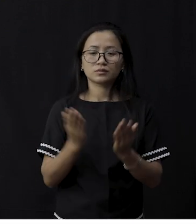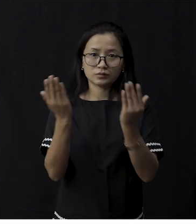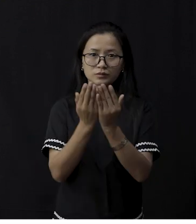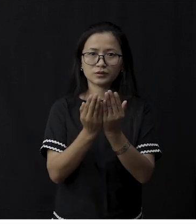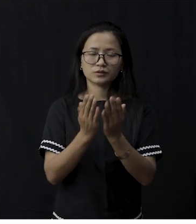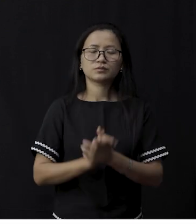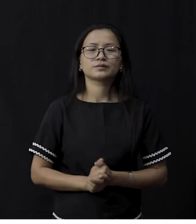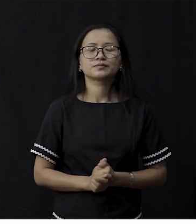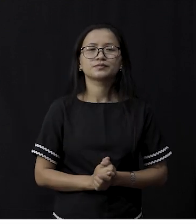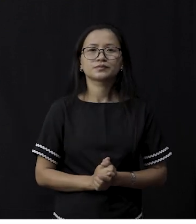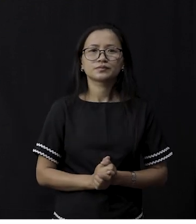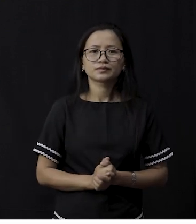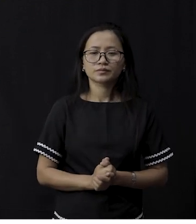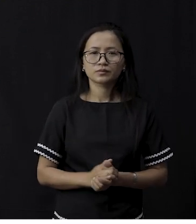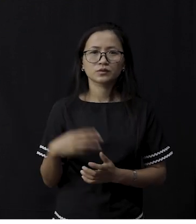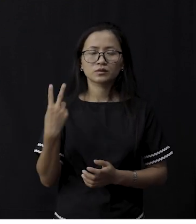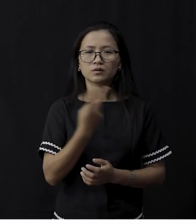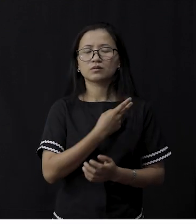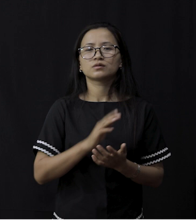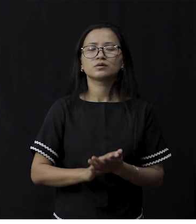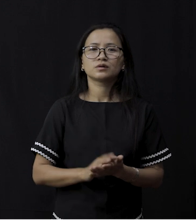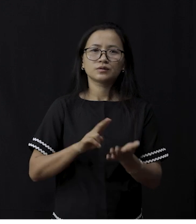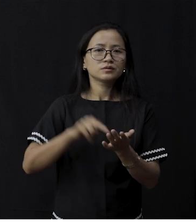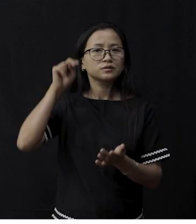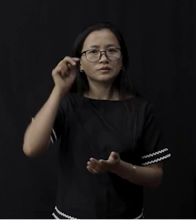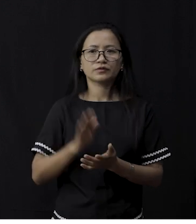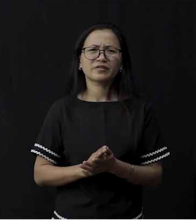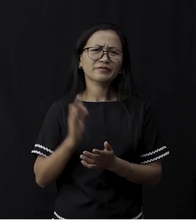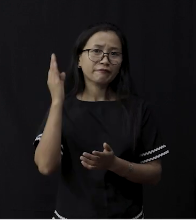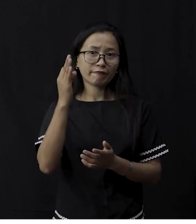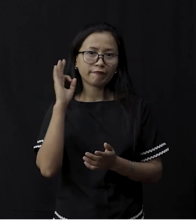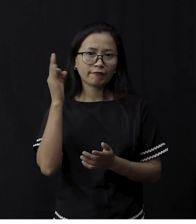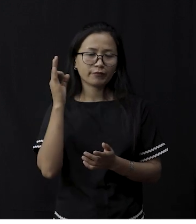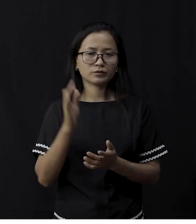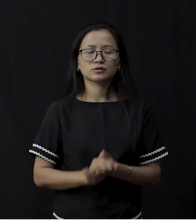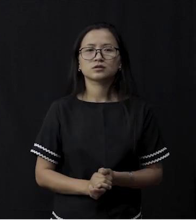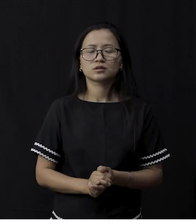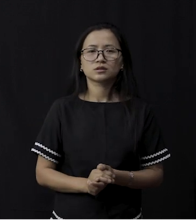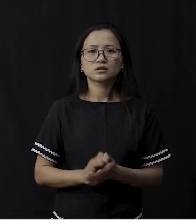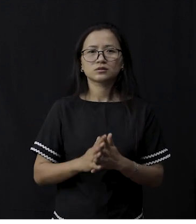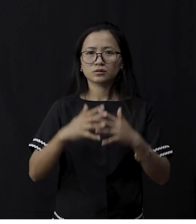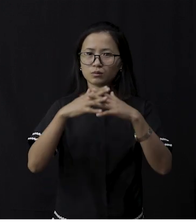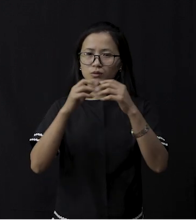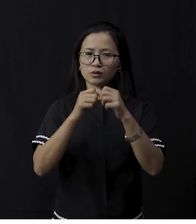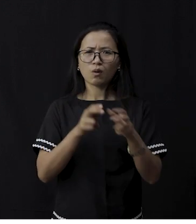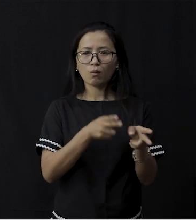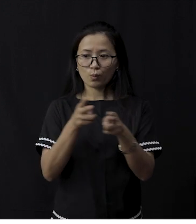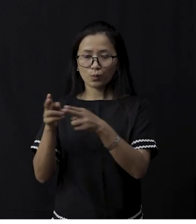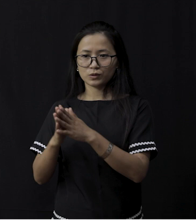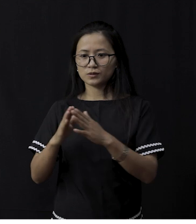read in the books. So our Nagaland is famous for this place. It's a war cemetery. So